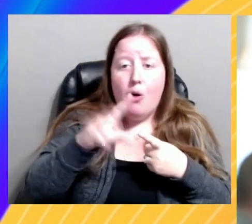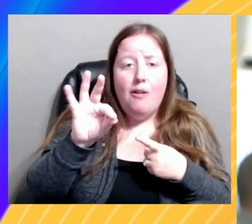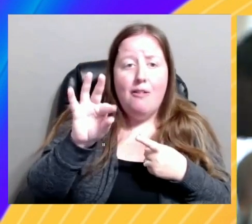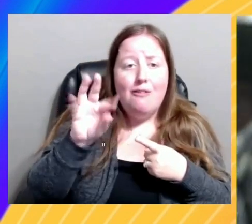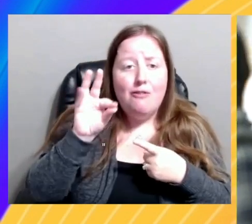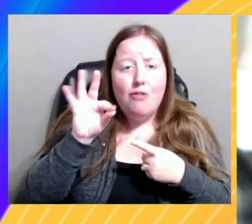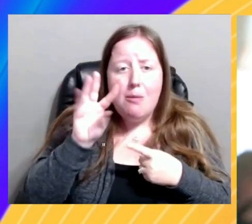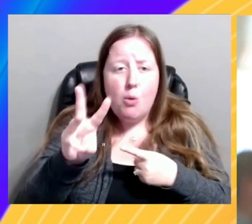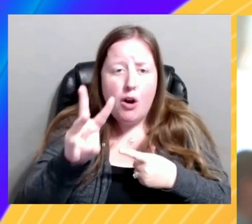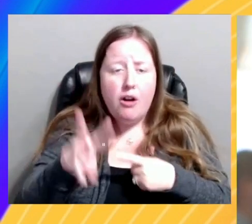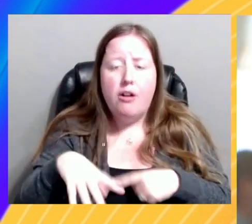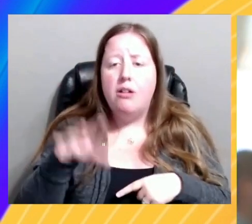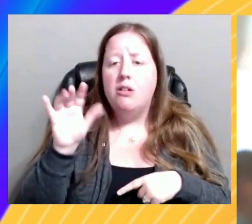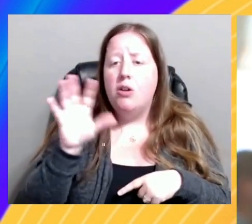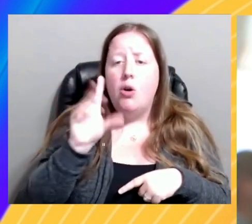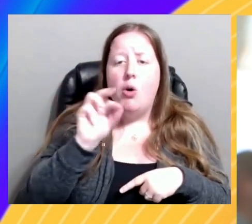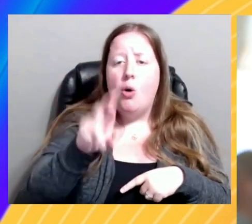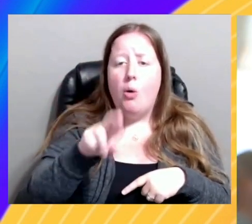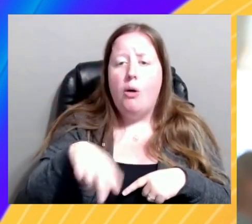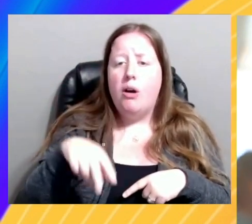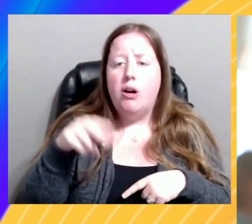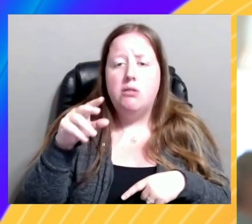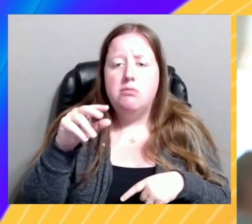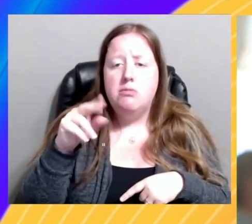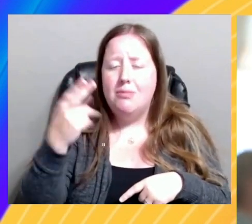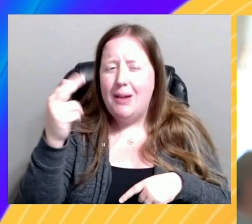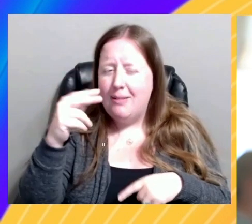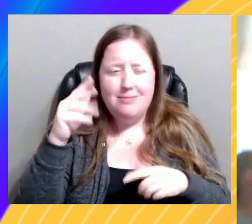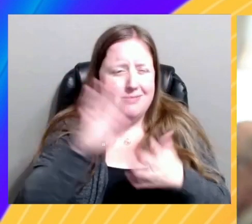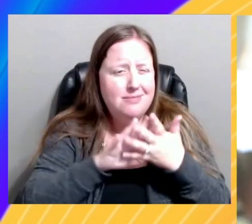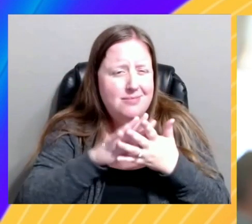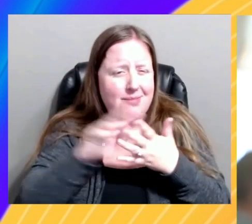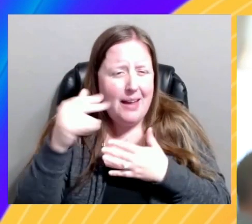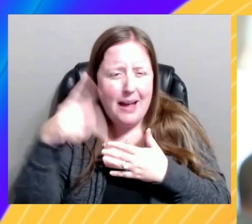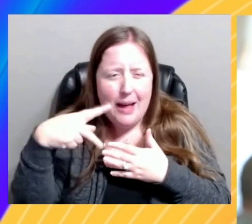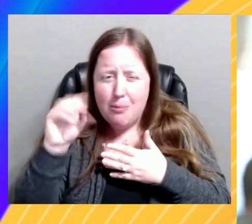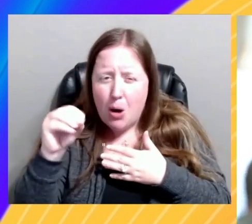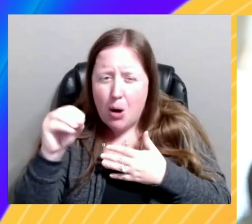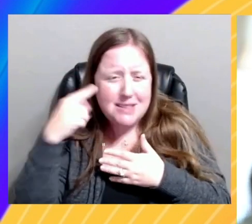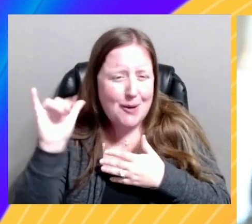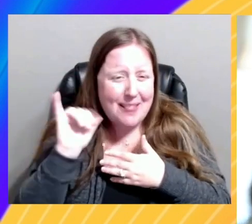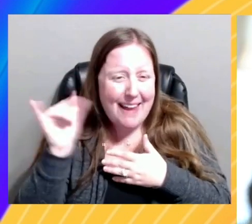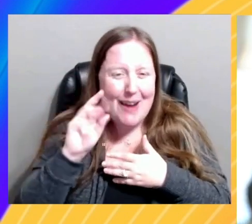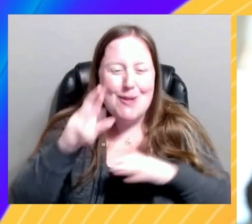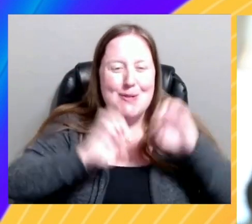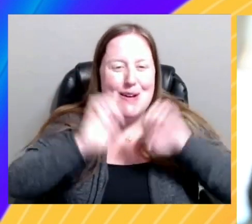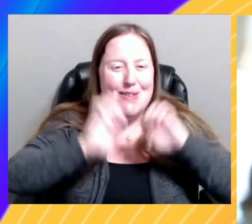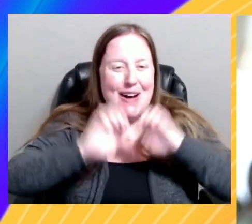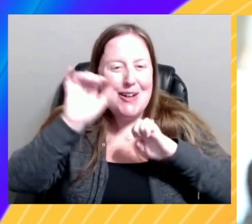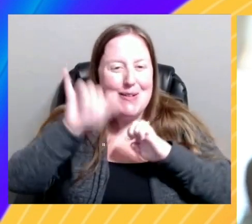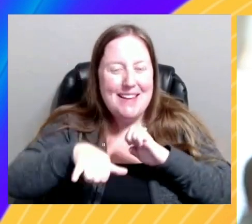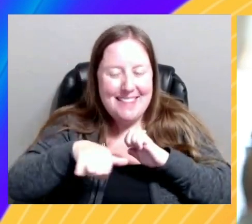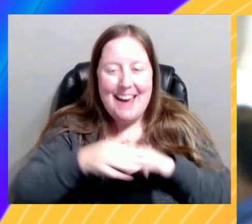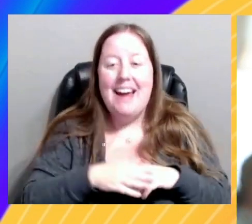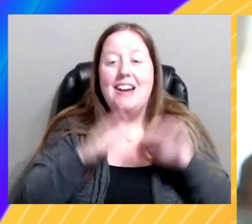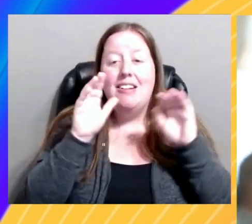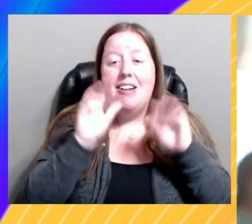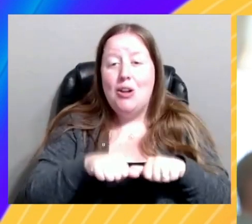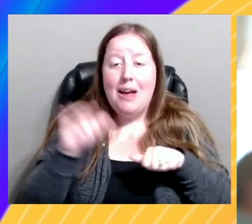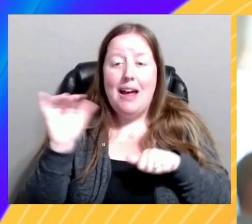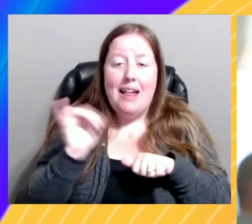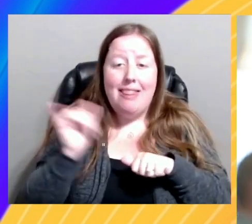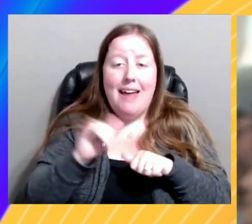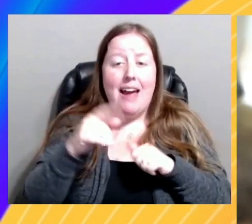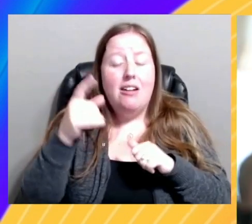853 or HIPAA or SOC 2. And so we evaluate those, and you can do things like auto